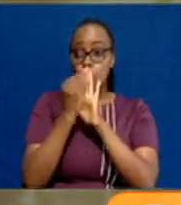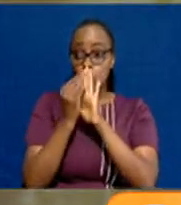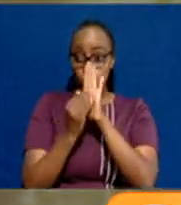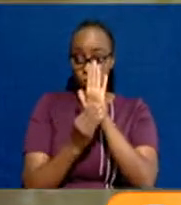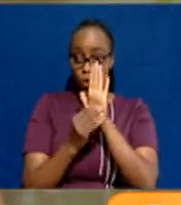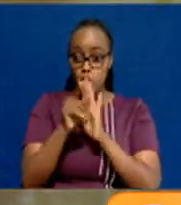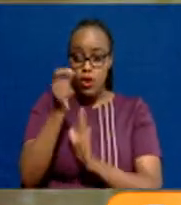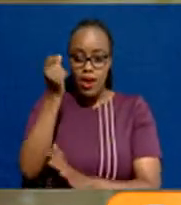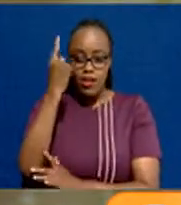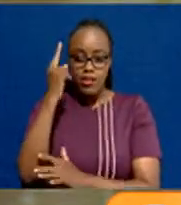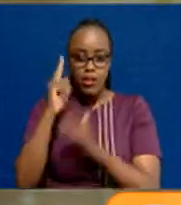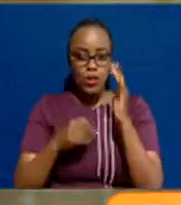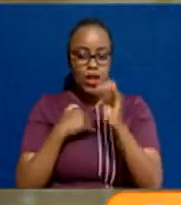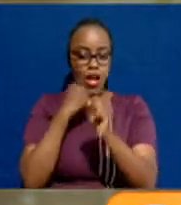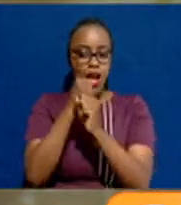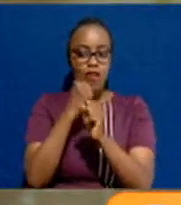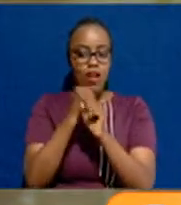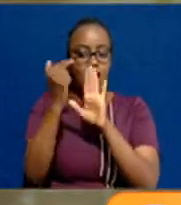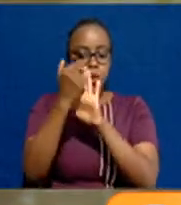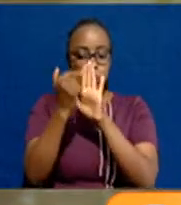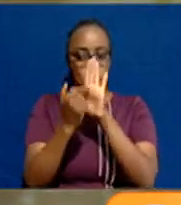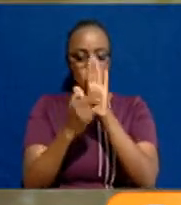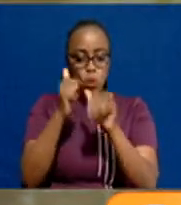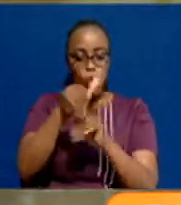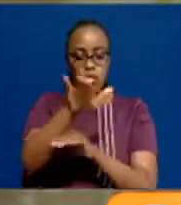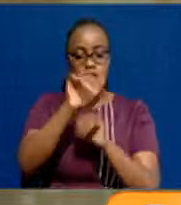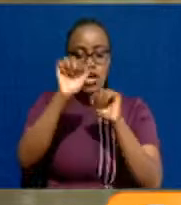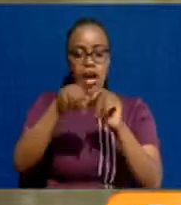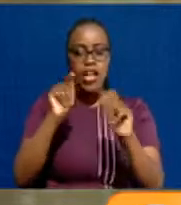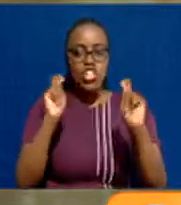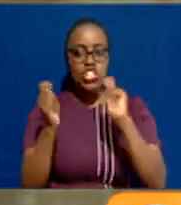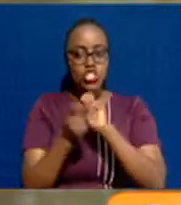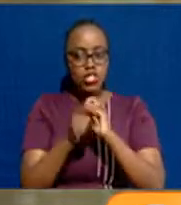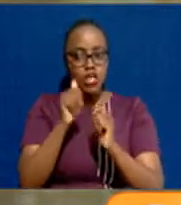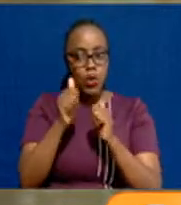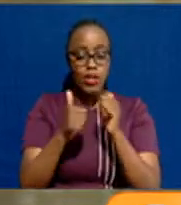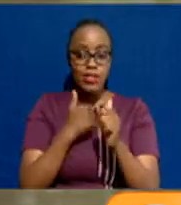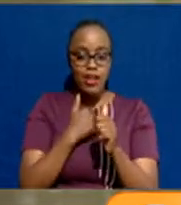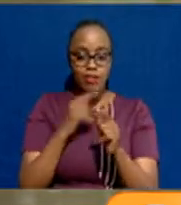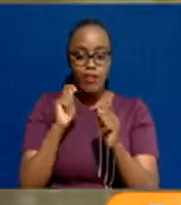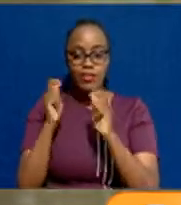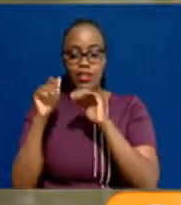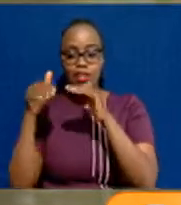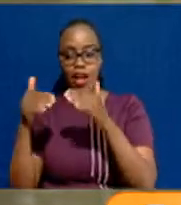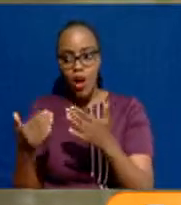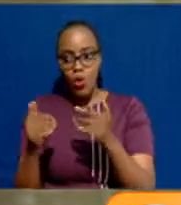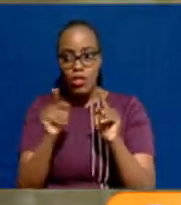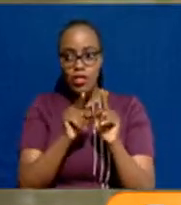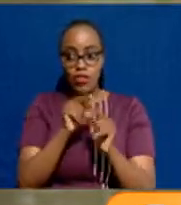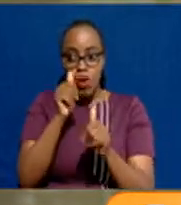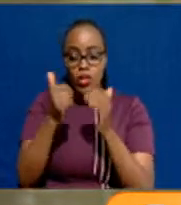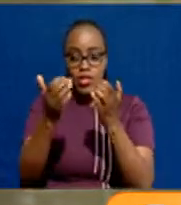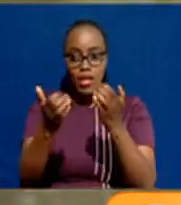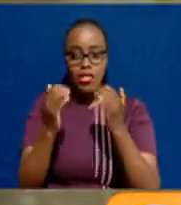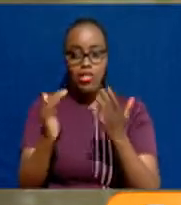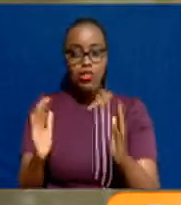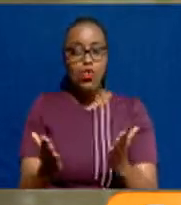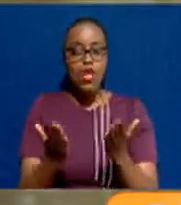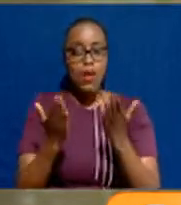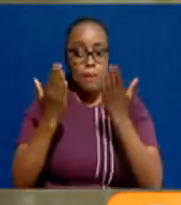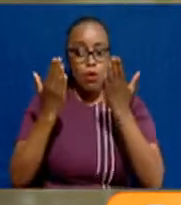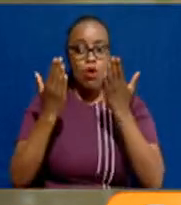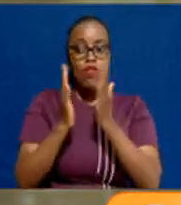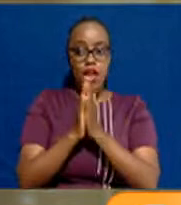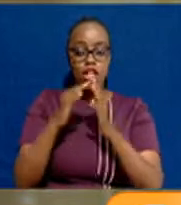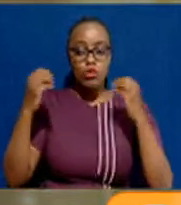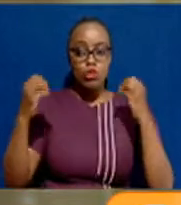you understand that I've done this and that? Which area can I change? Which are my other failing spaces that I need to improve about? And you'll